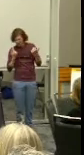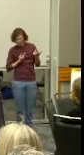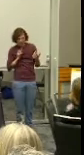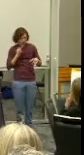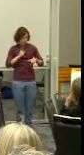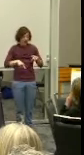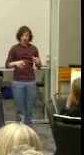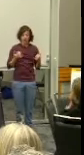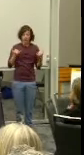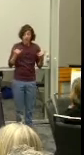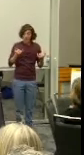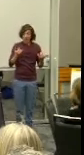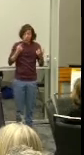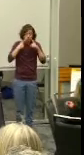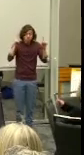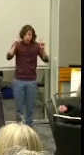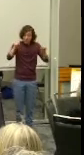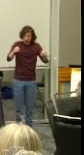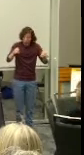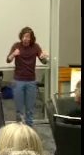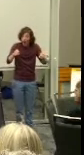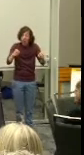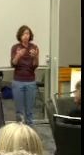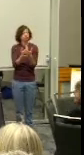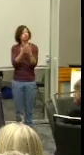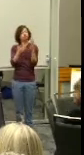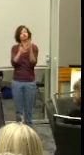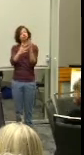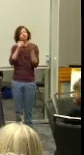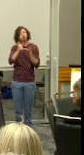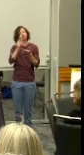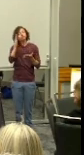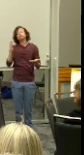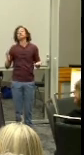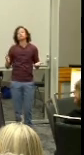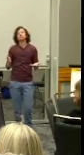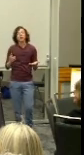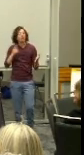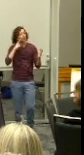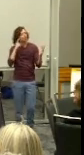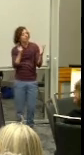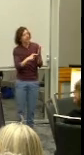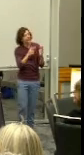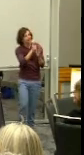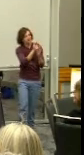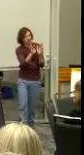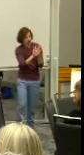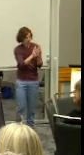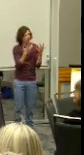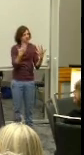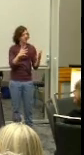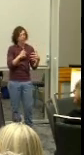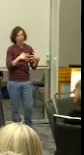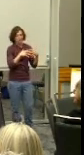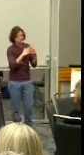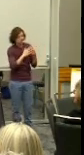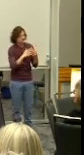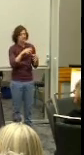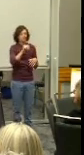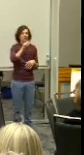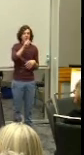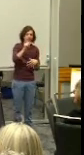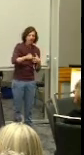new technologies that we have. And then recognizing that the laws that we have on the books, the ADA,